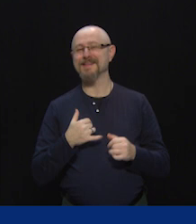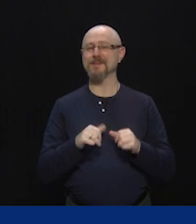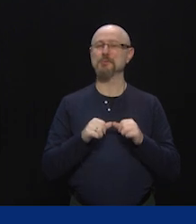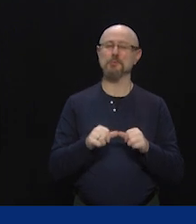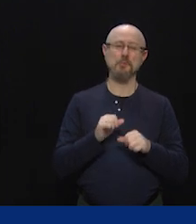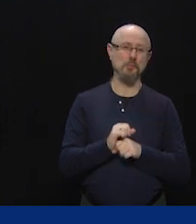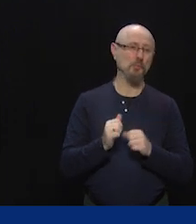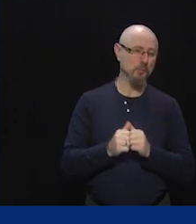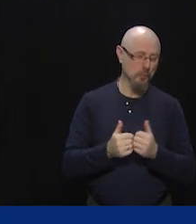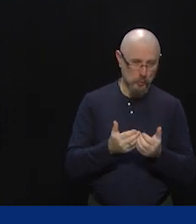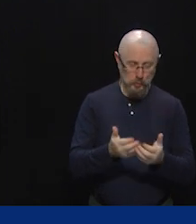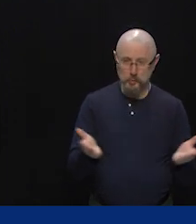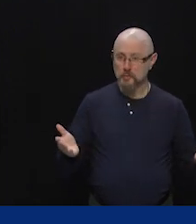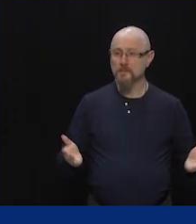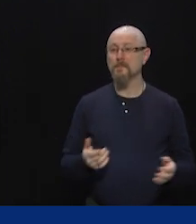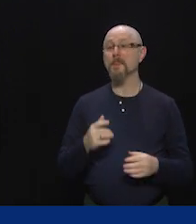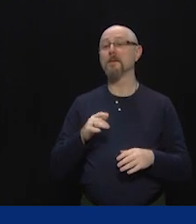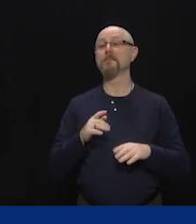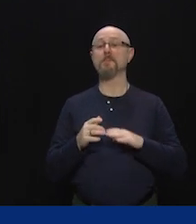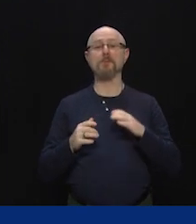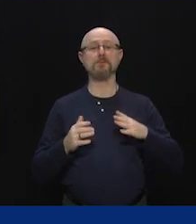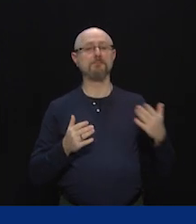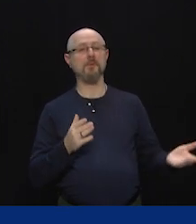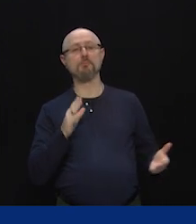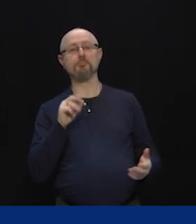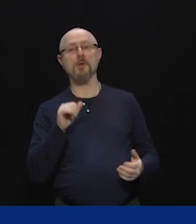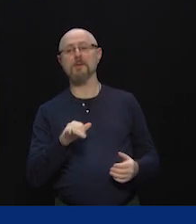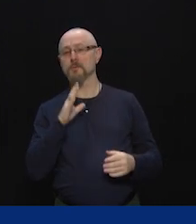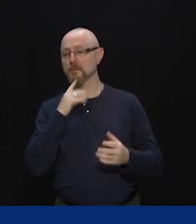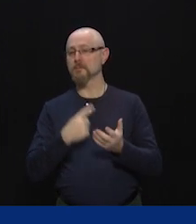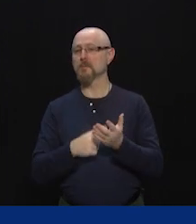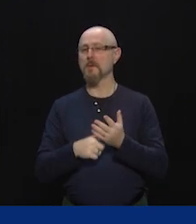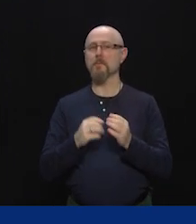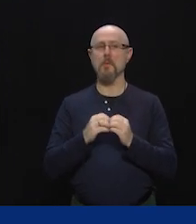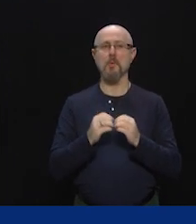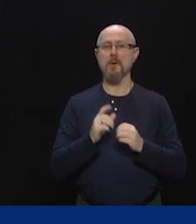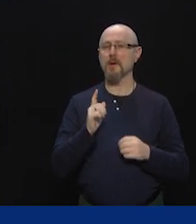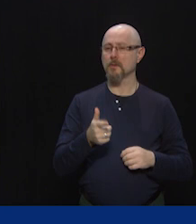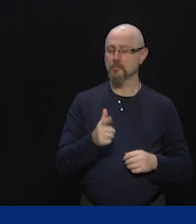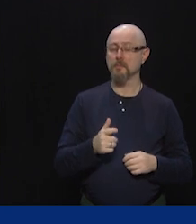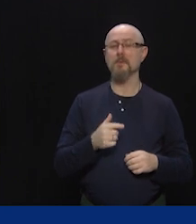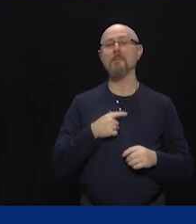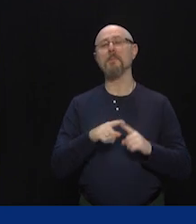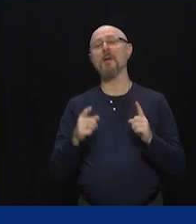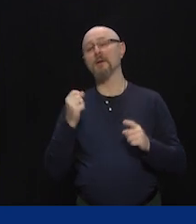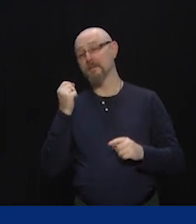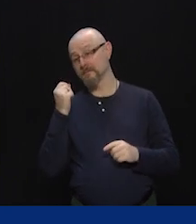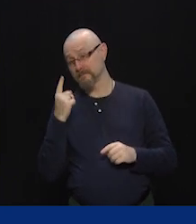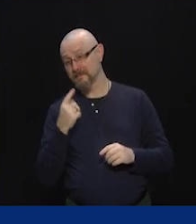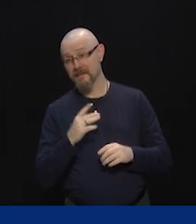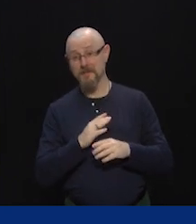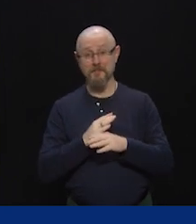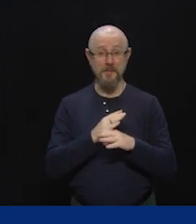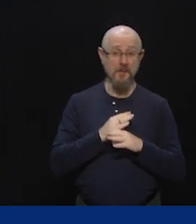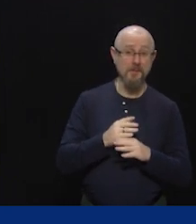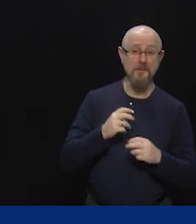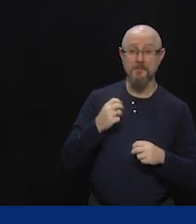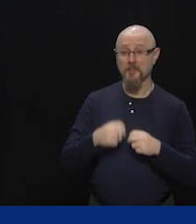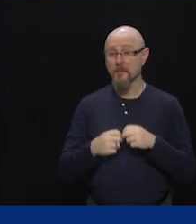our commissioner, will be talking about that a little bit. But finding out that there are barriers where someone has dementia and